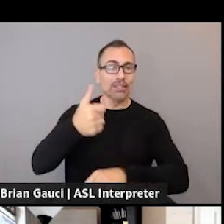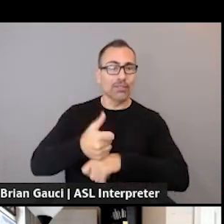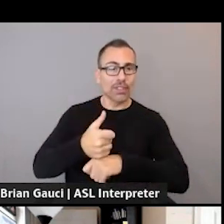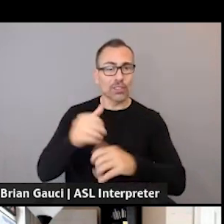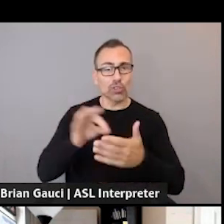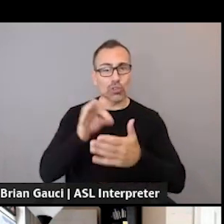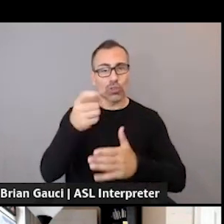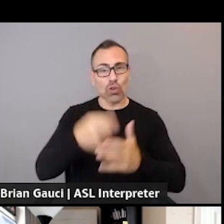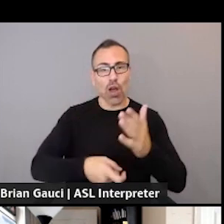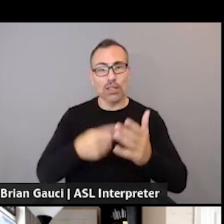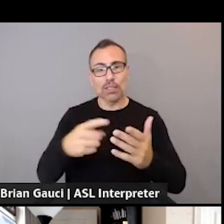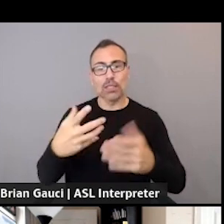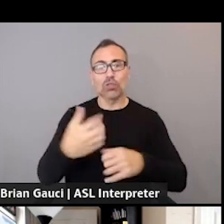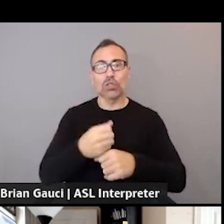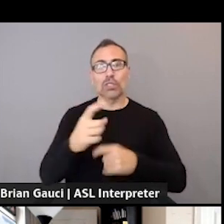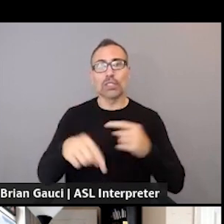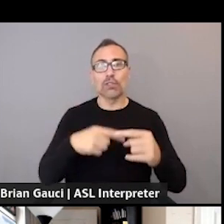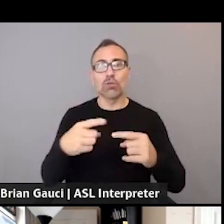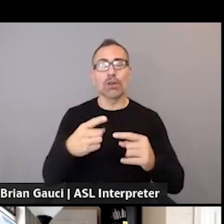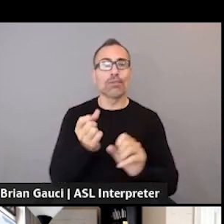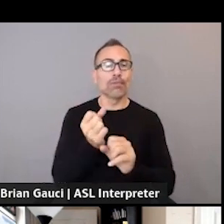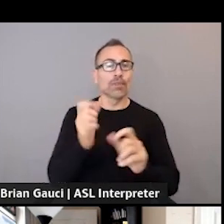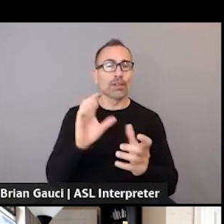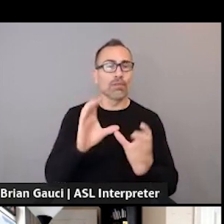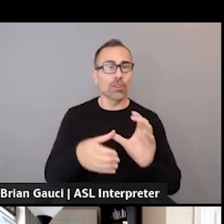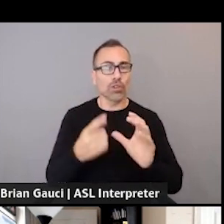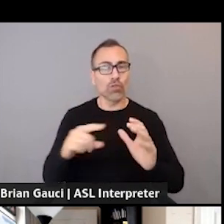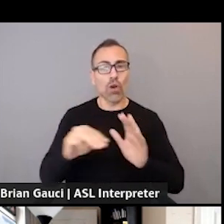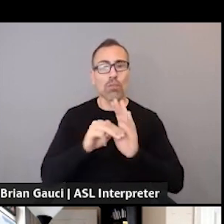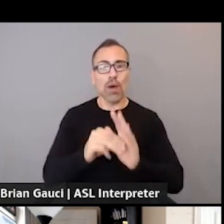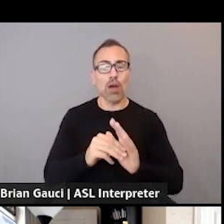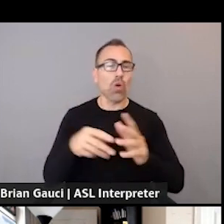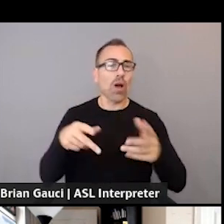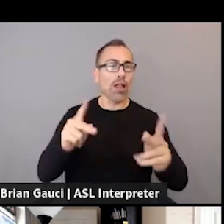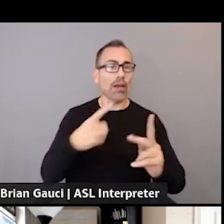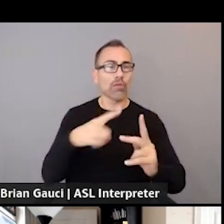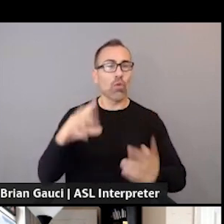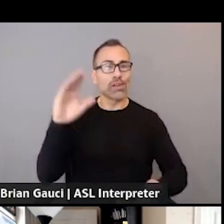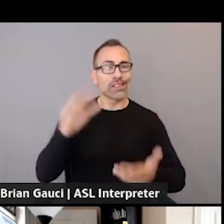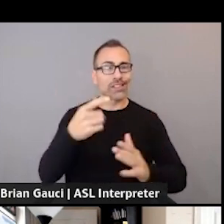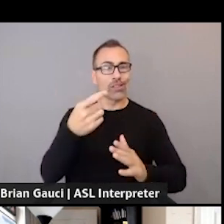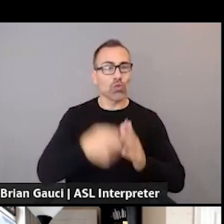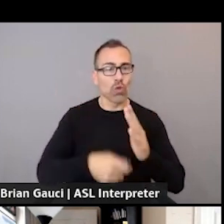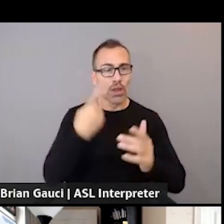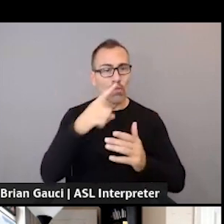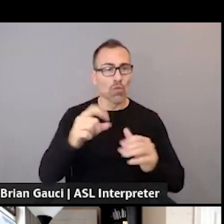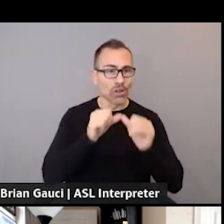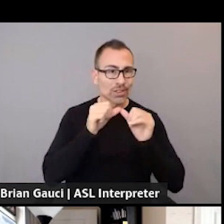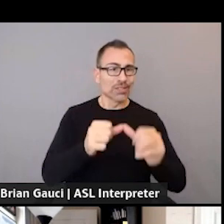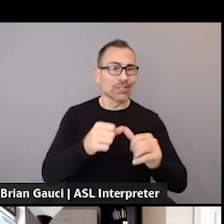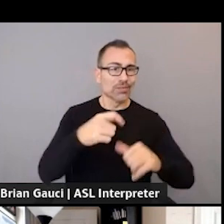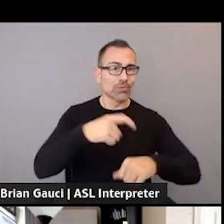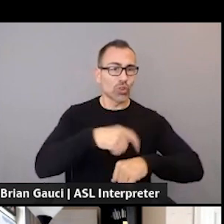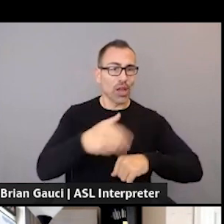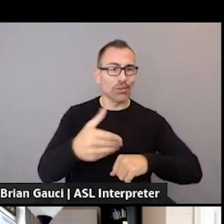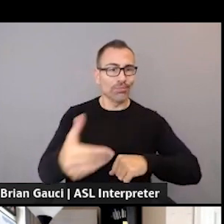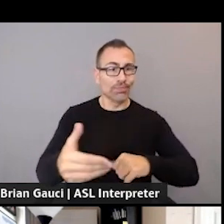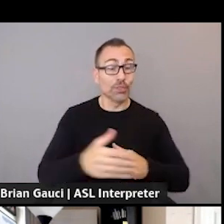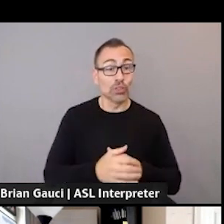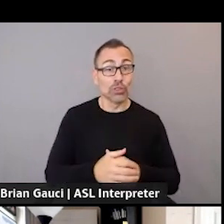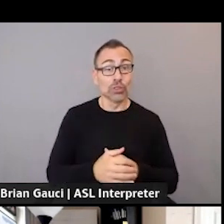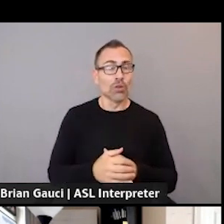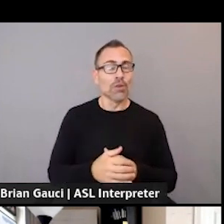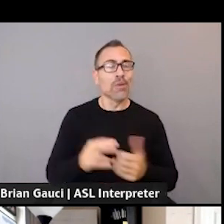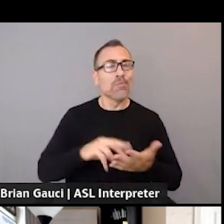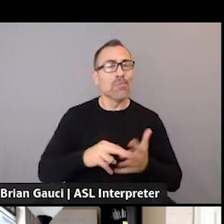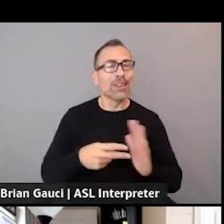for a model, allowing you to receive a discount rate when you commit to longer periods of time for that throughput. So this basically read all of that passage and